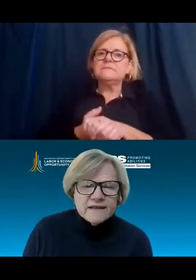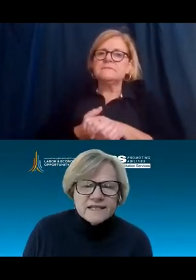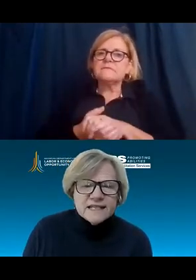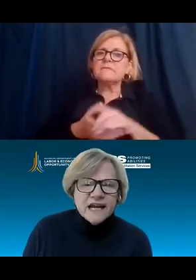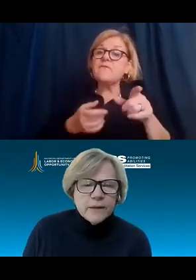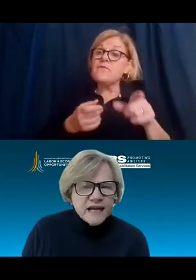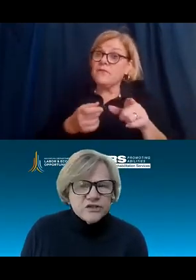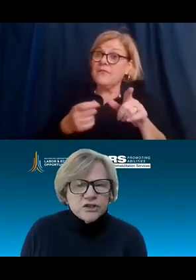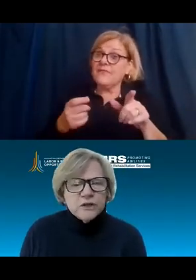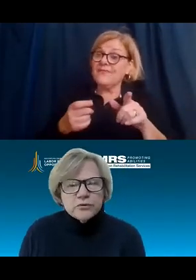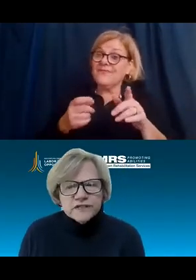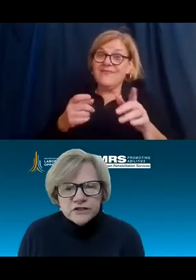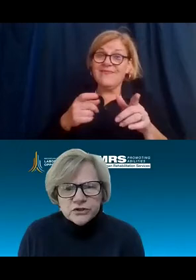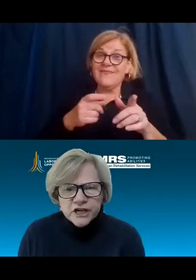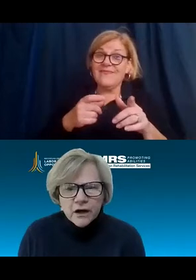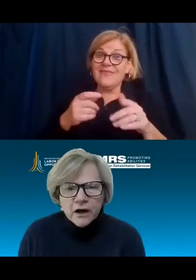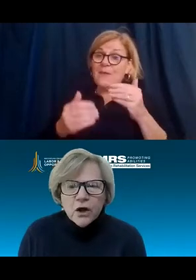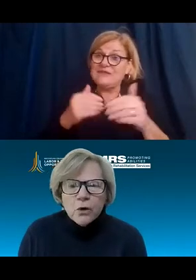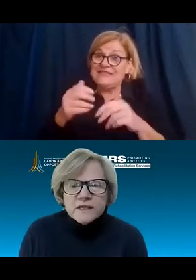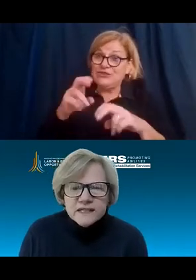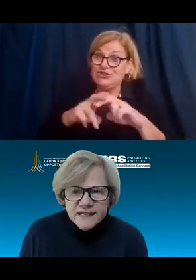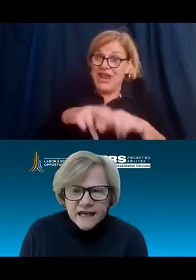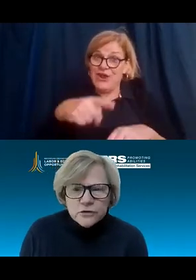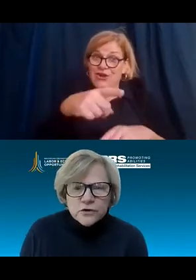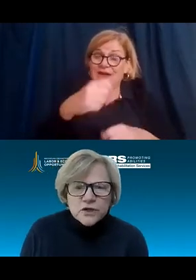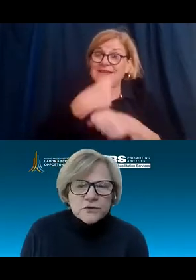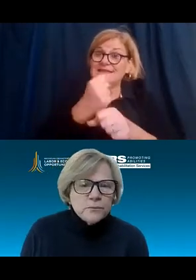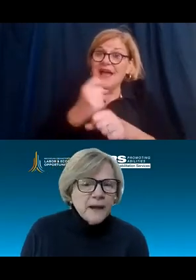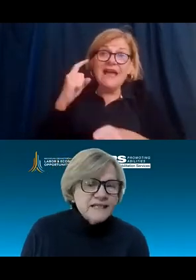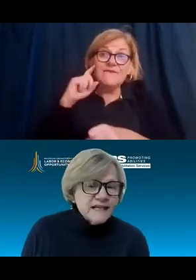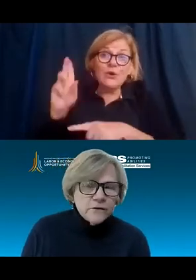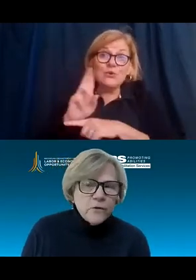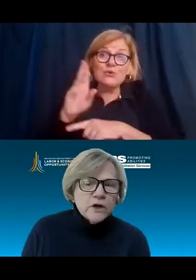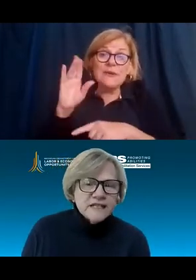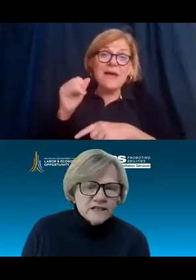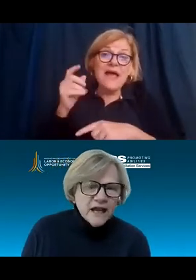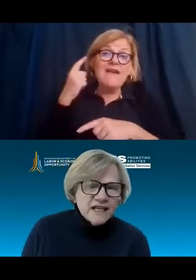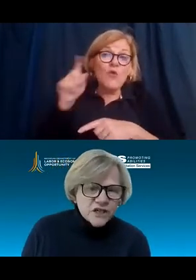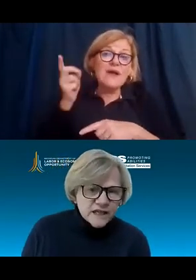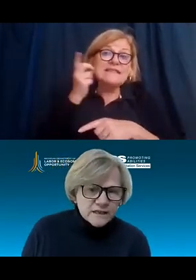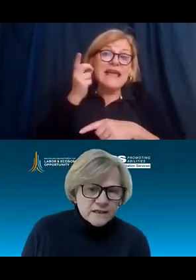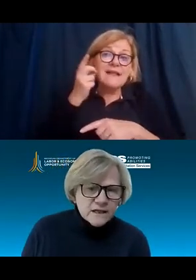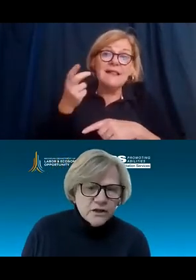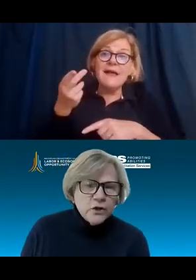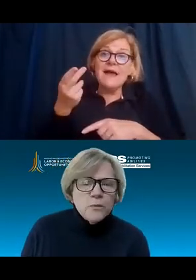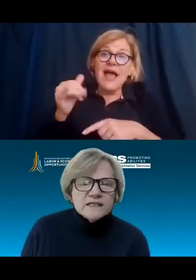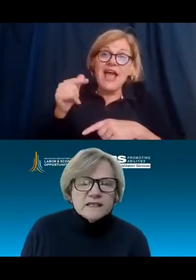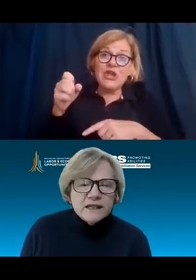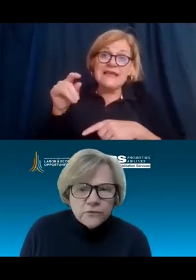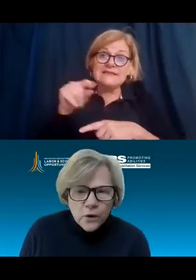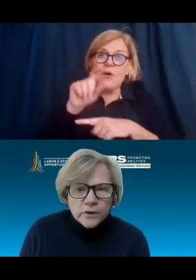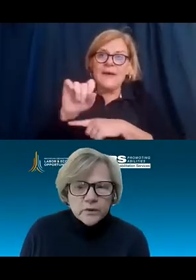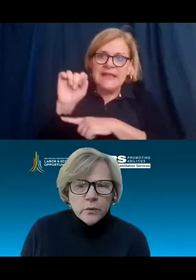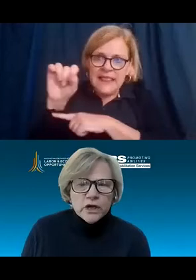And this examination and procedure chair was designed for use for dental hygienists who must